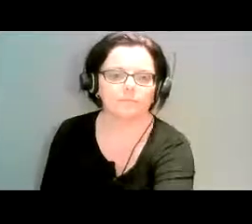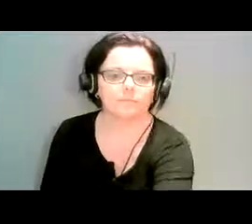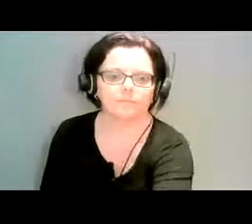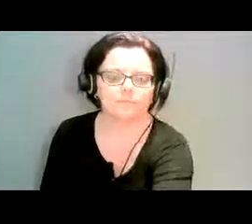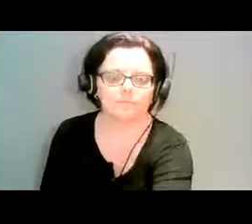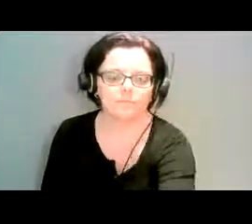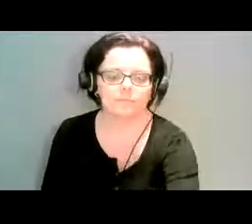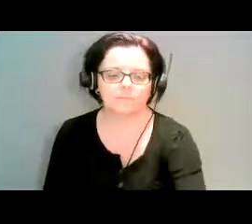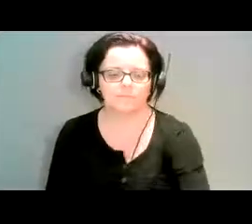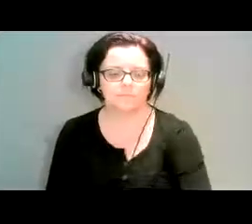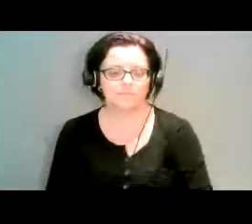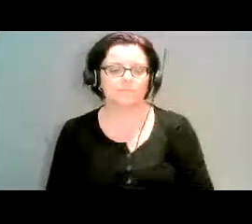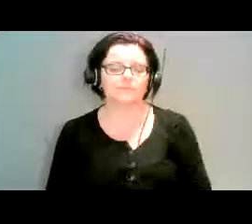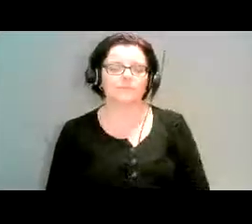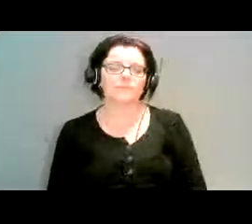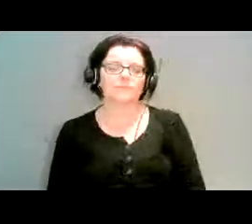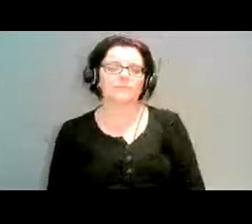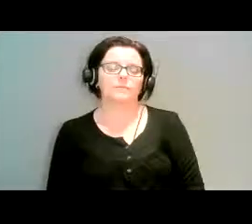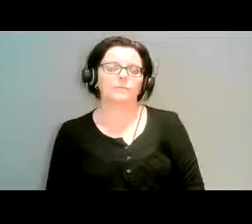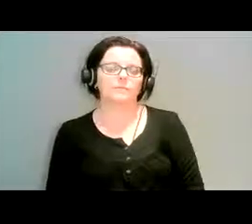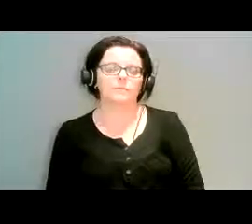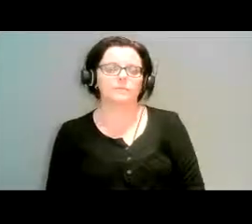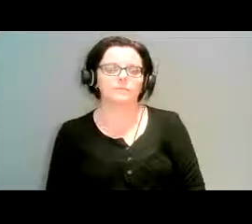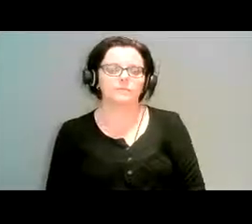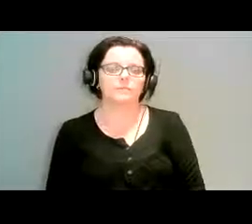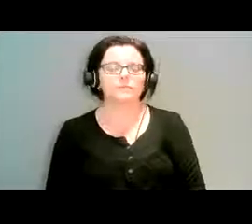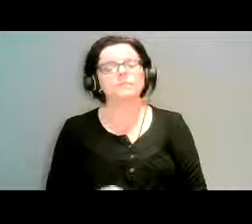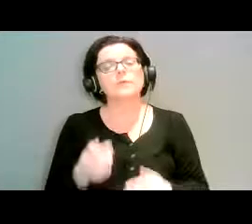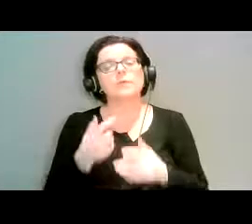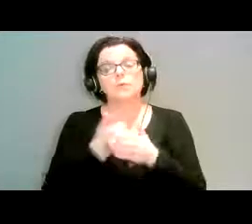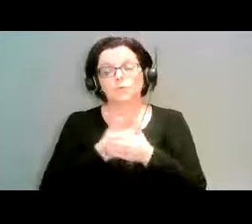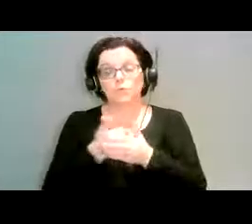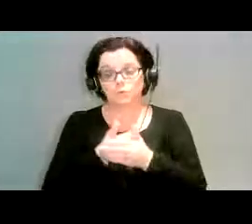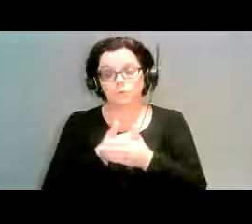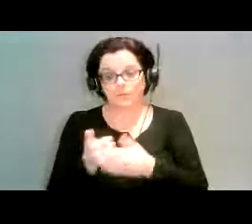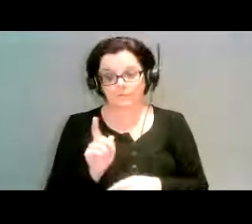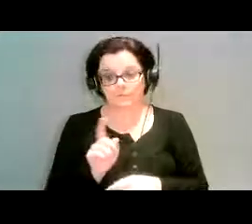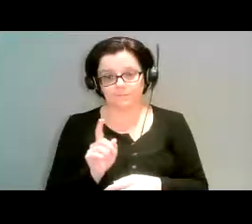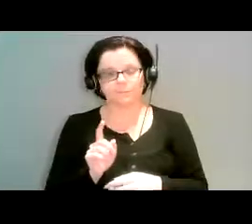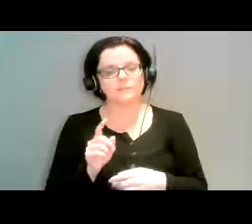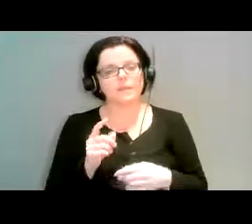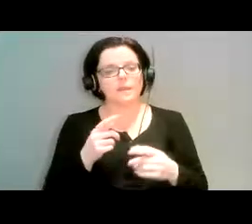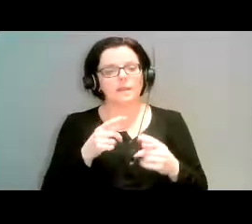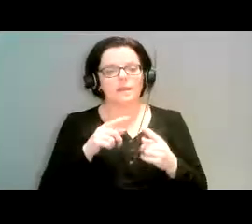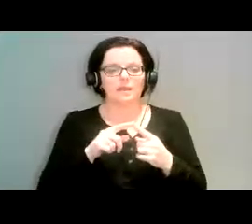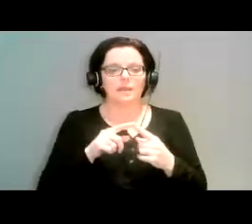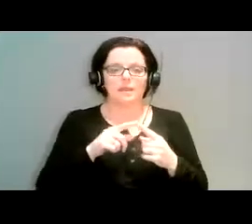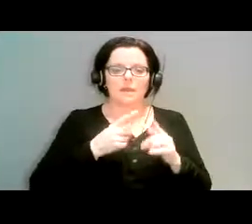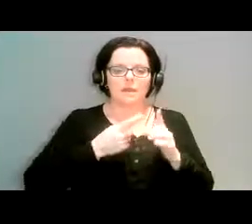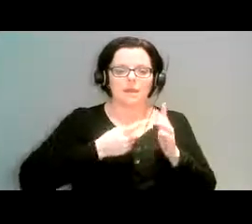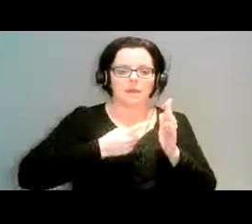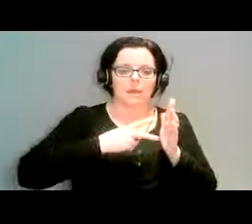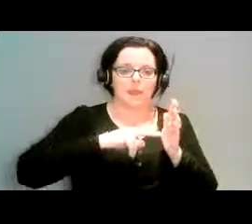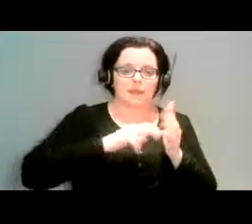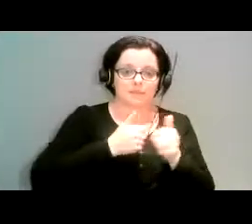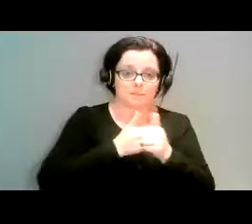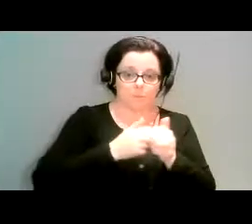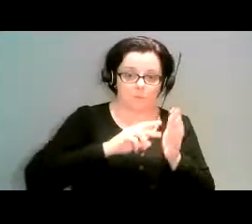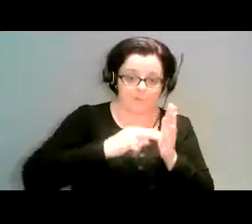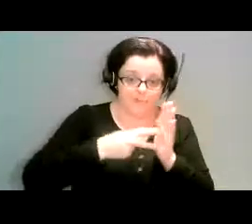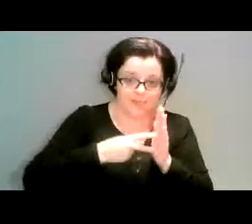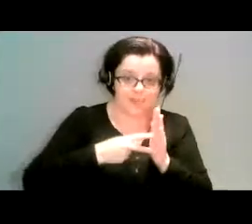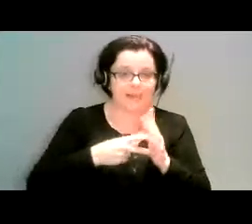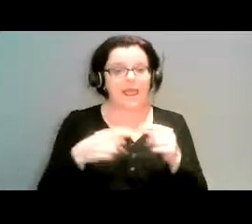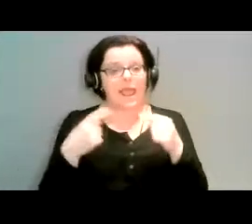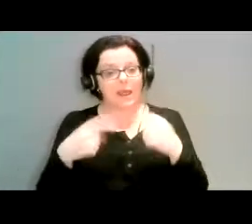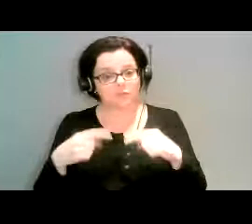initially, if you get usually what people get is they get assessment and eligibility decision and a plan all together, mashed in